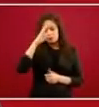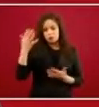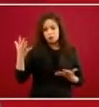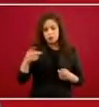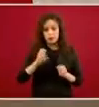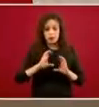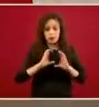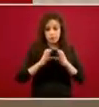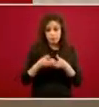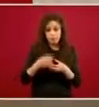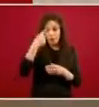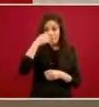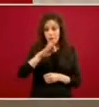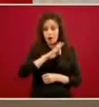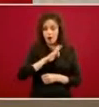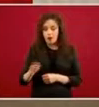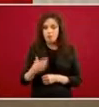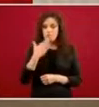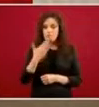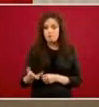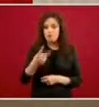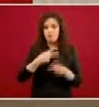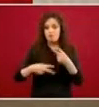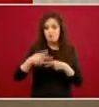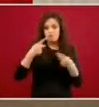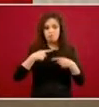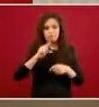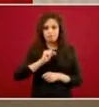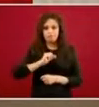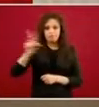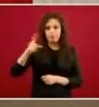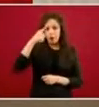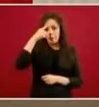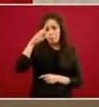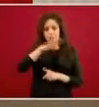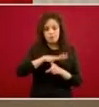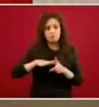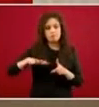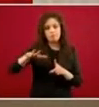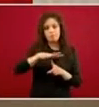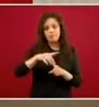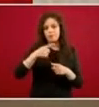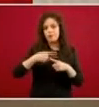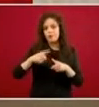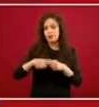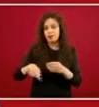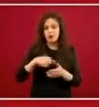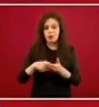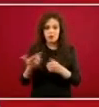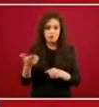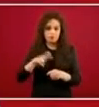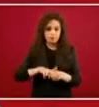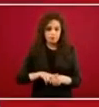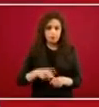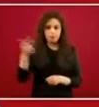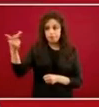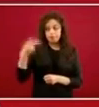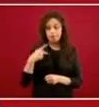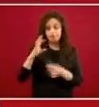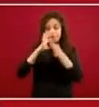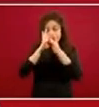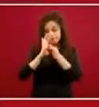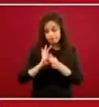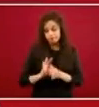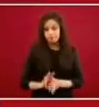the official institution that is in charge of training our professionals and design public national health public policy. They are